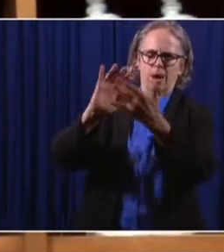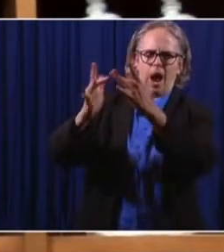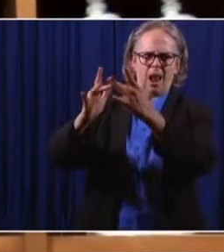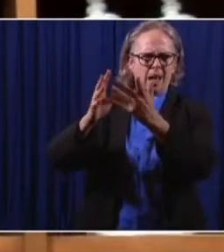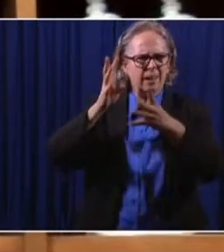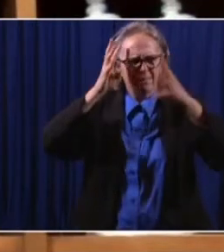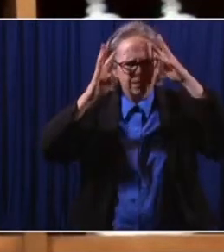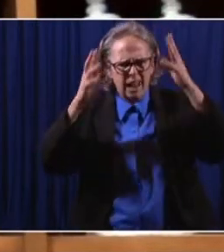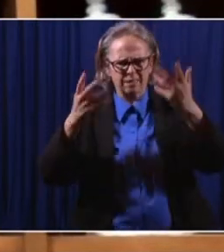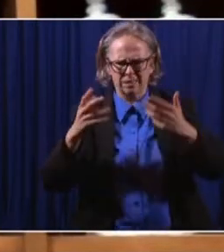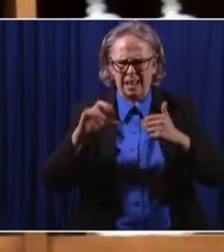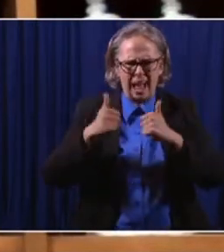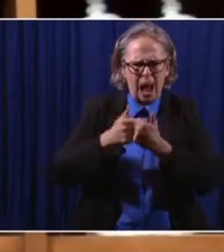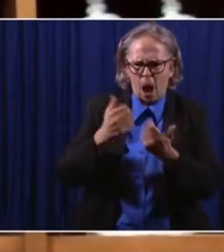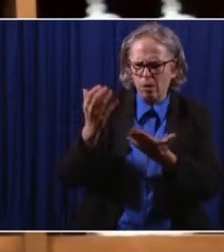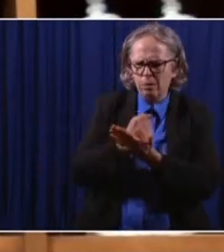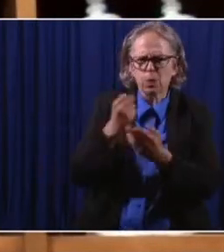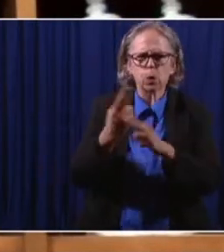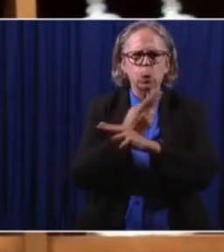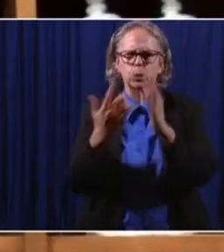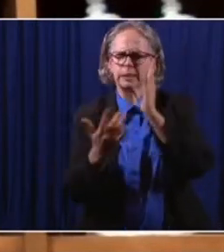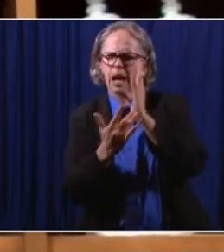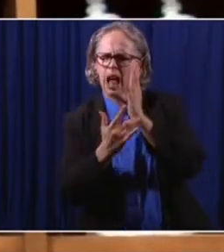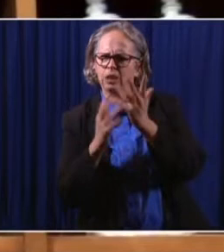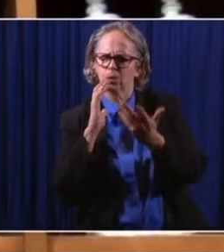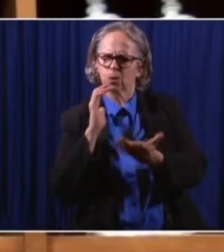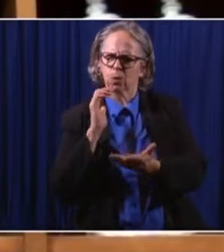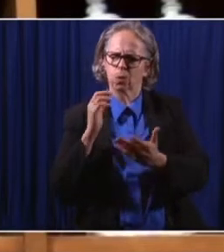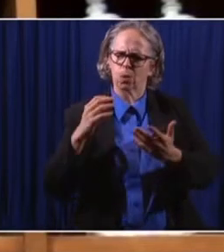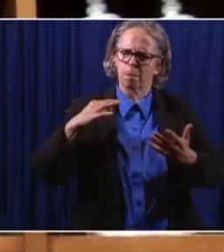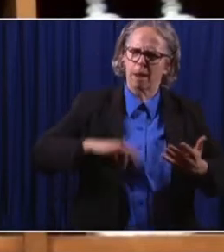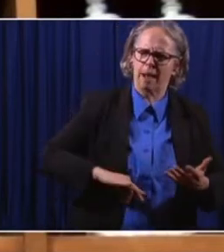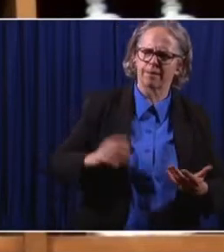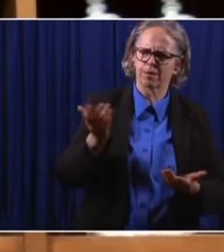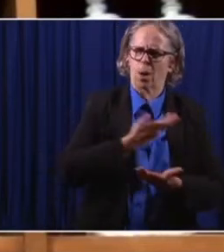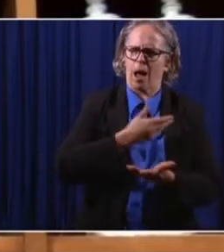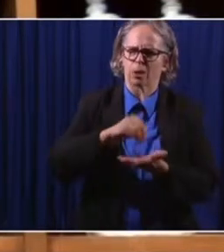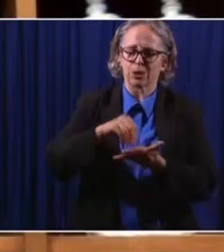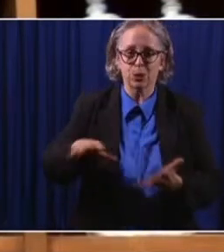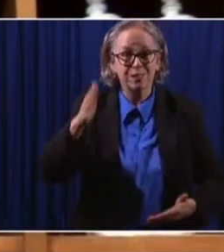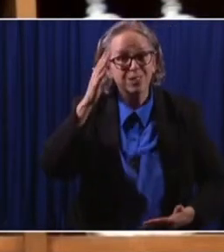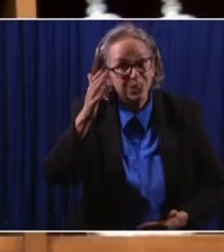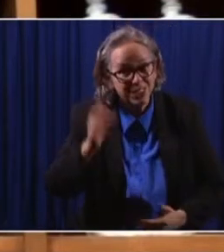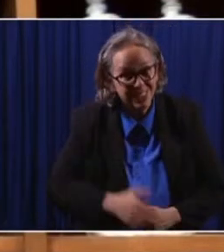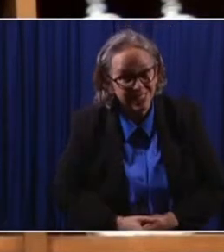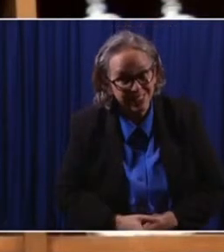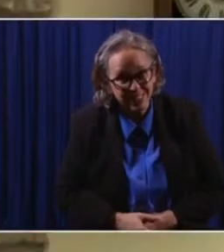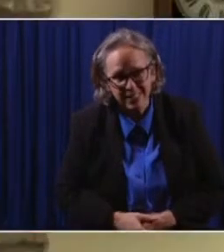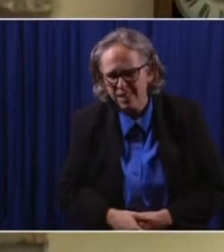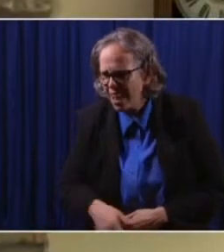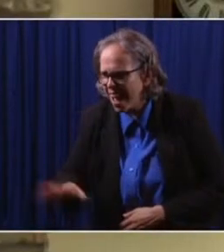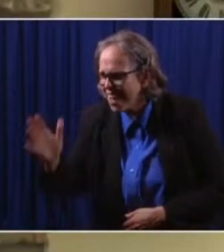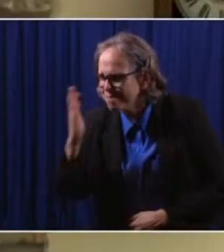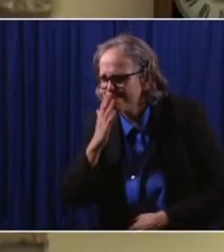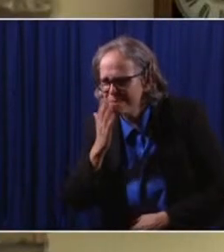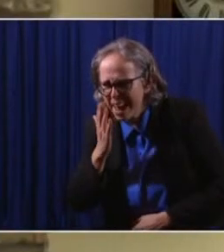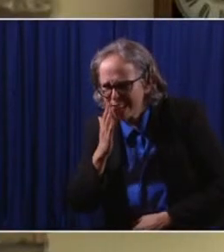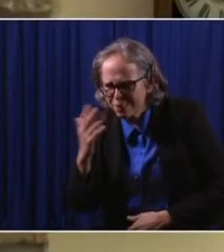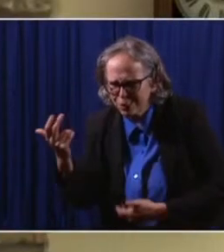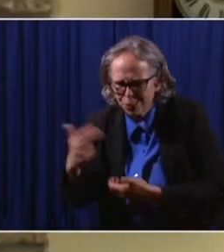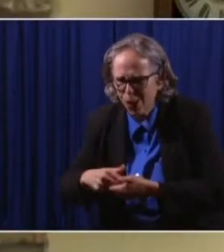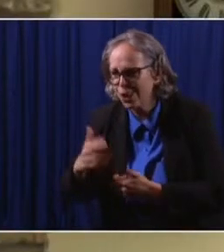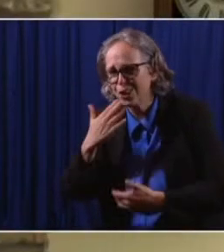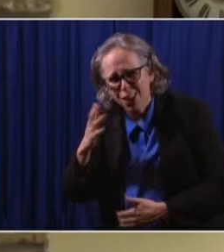even outside of the pandemic will be beneficial for students. Thanks for joining us. Good luck to everybody at Ohio